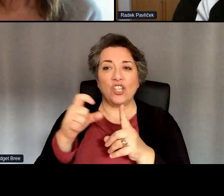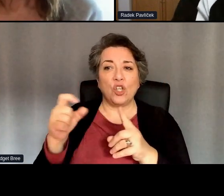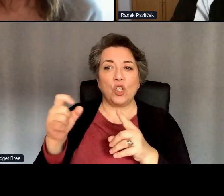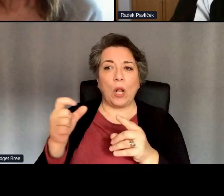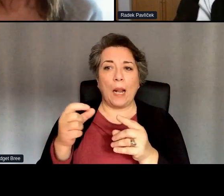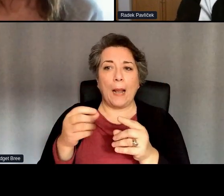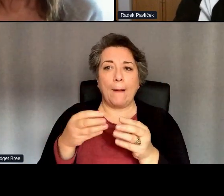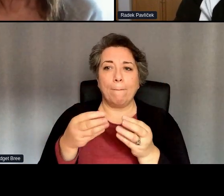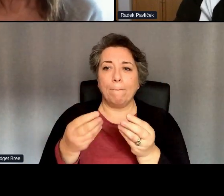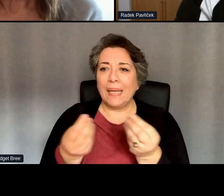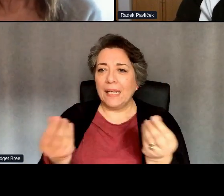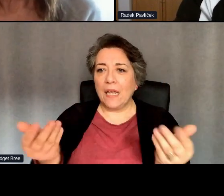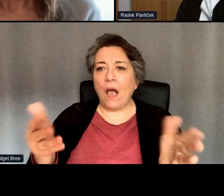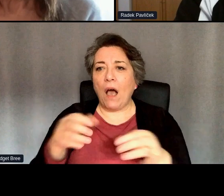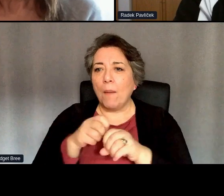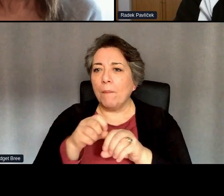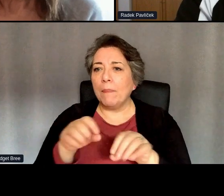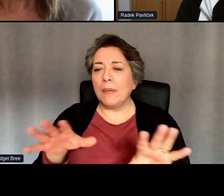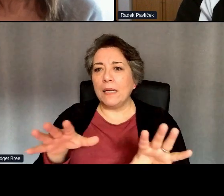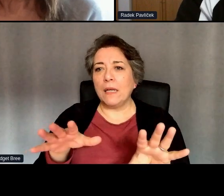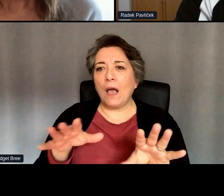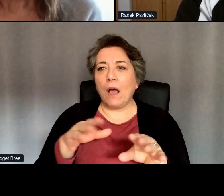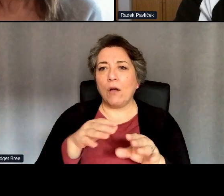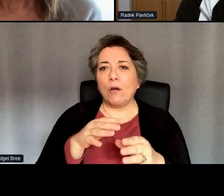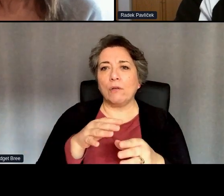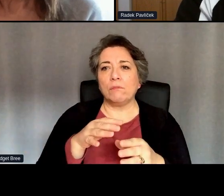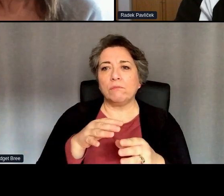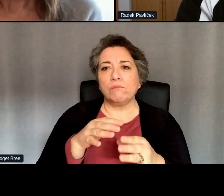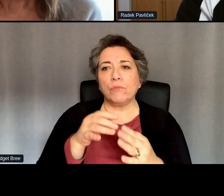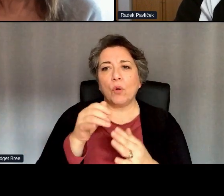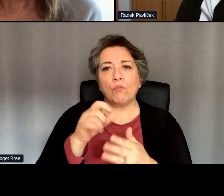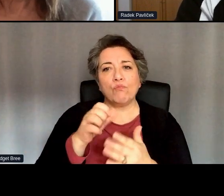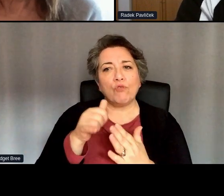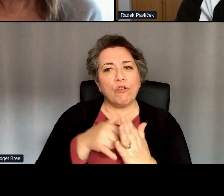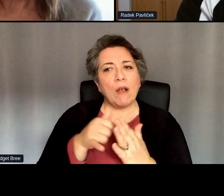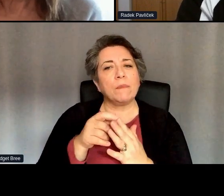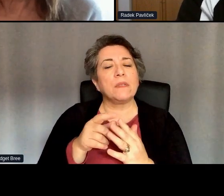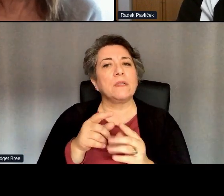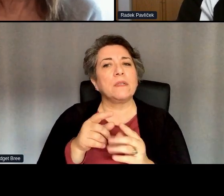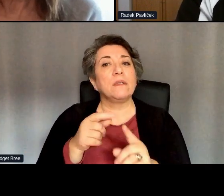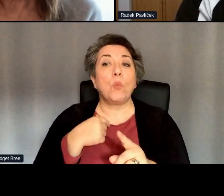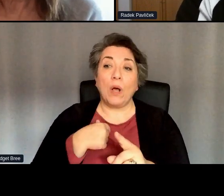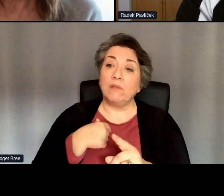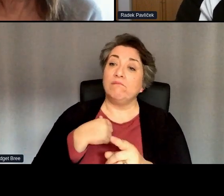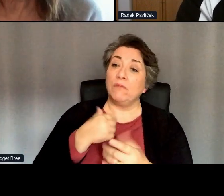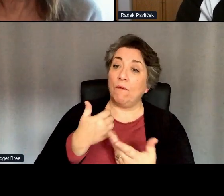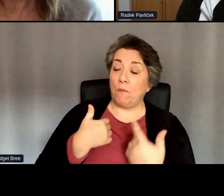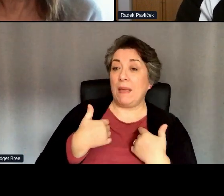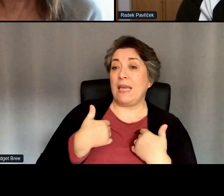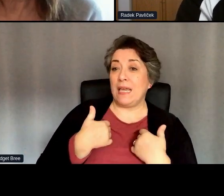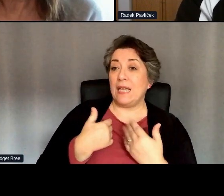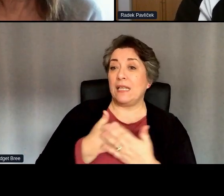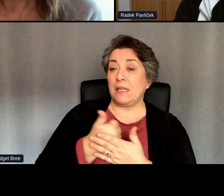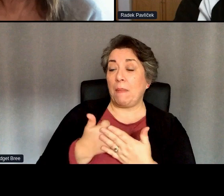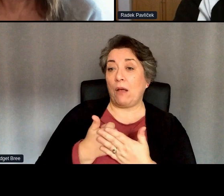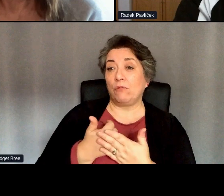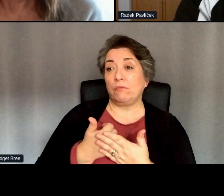Okay, for me, it's a matter of support and sharing